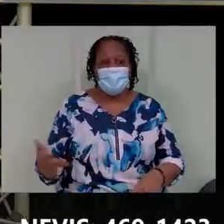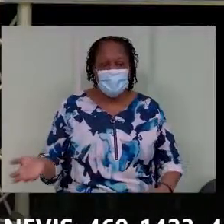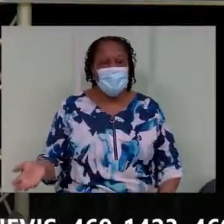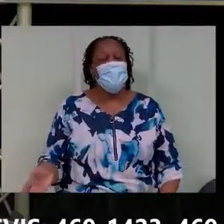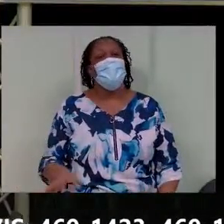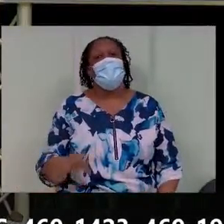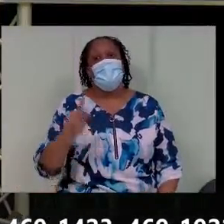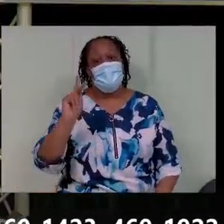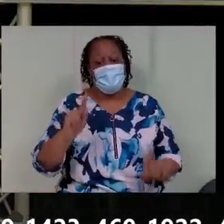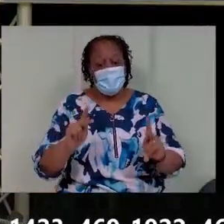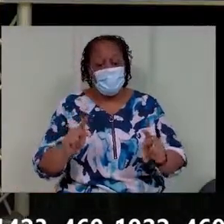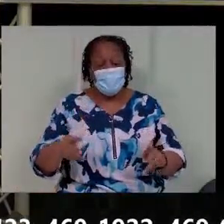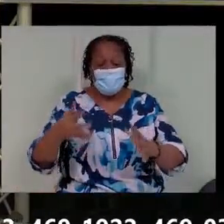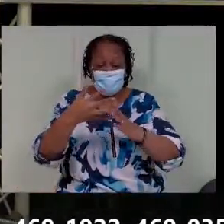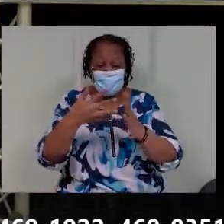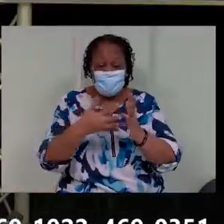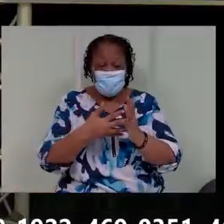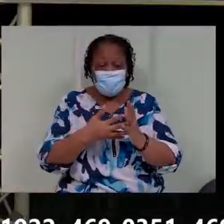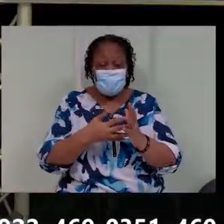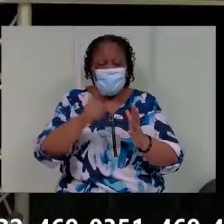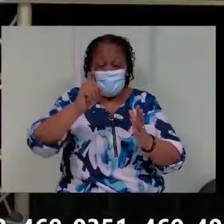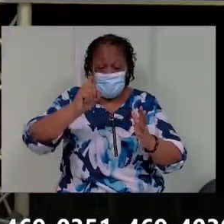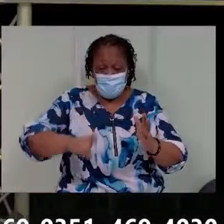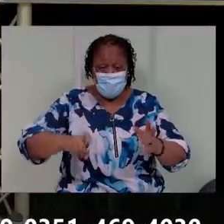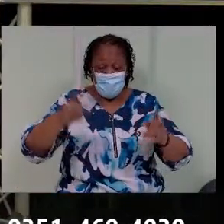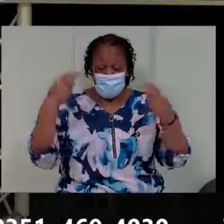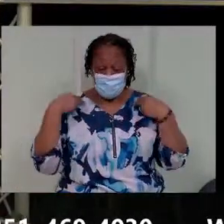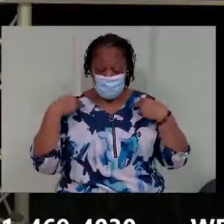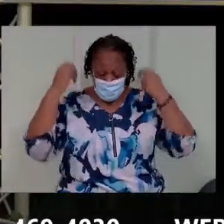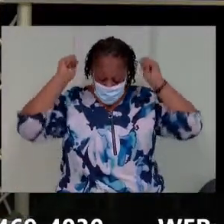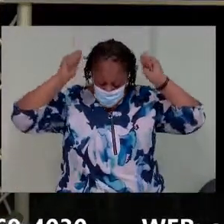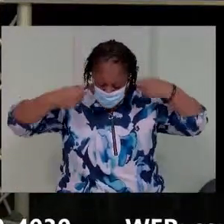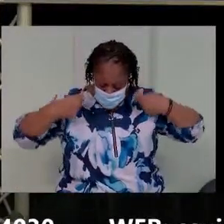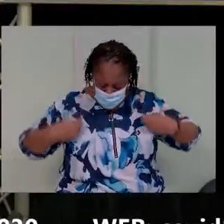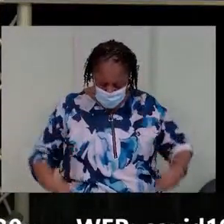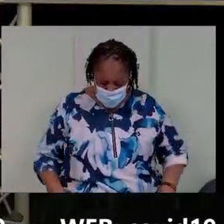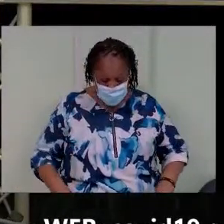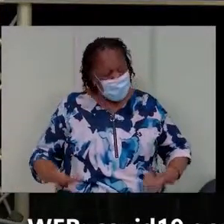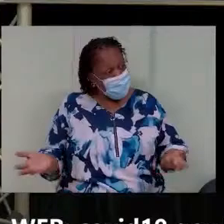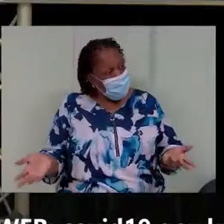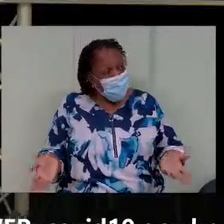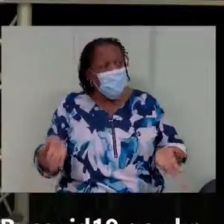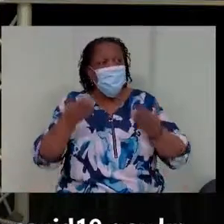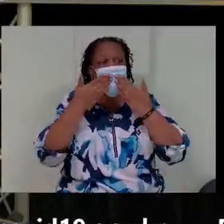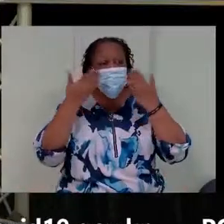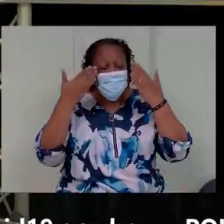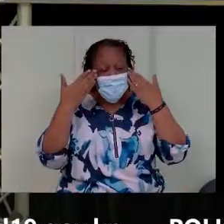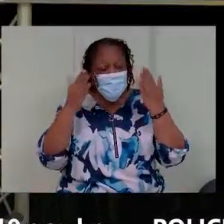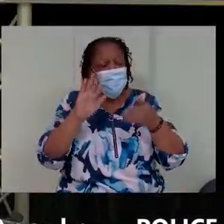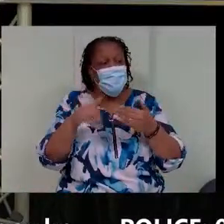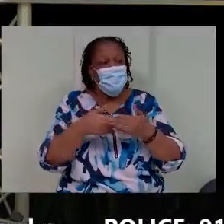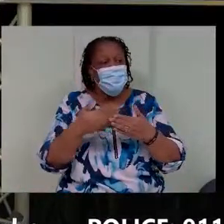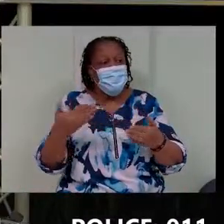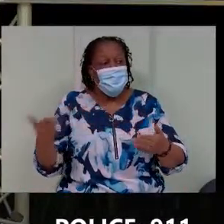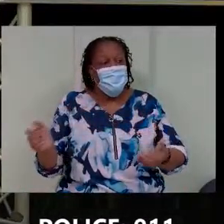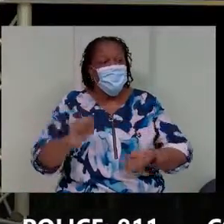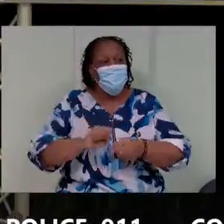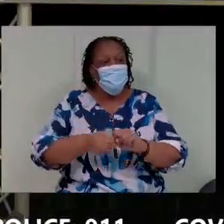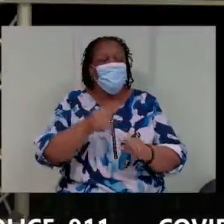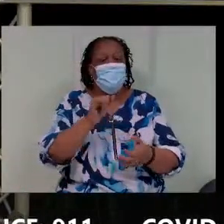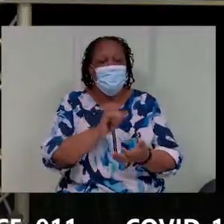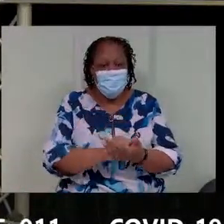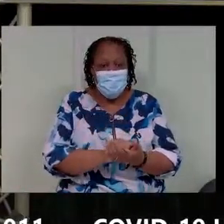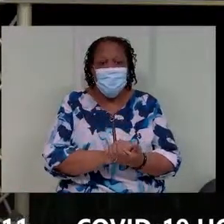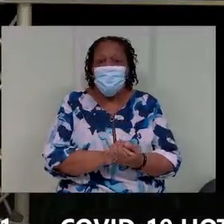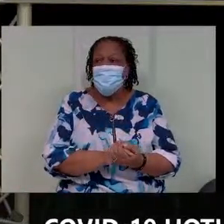properly prepared. They also emphasize the importance of personal responsibility, because as we open, people seem to think that, well, the